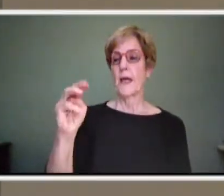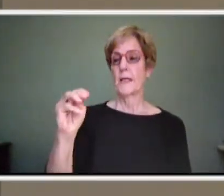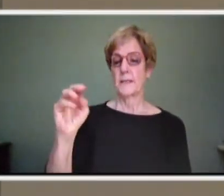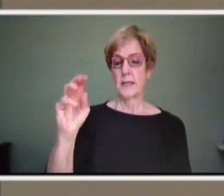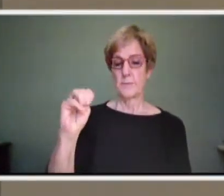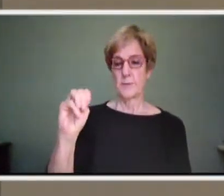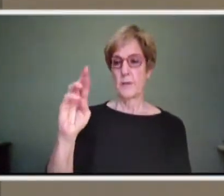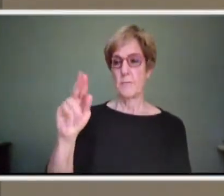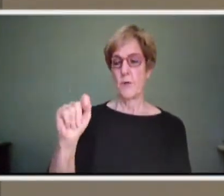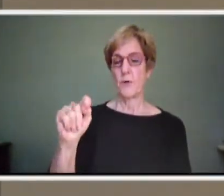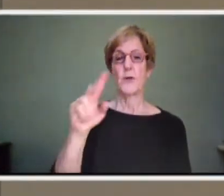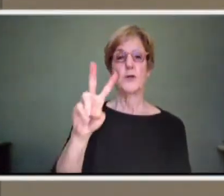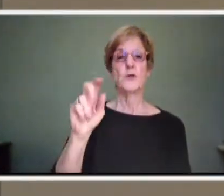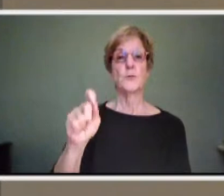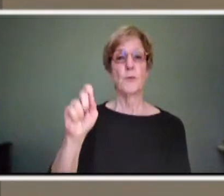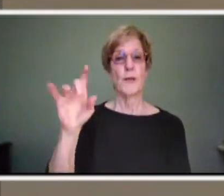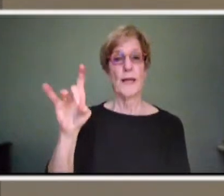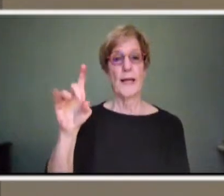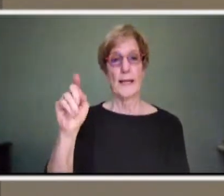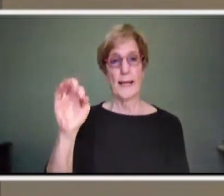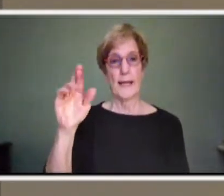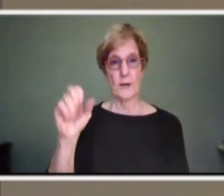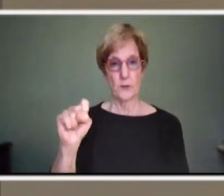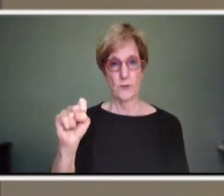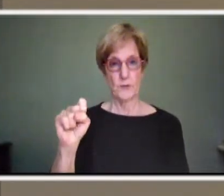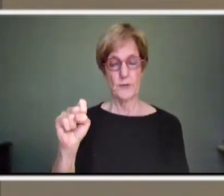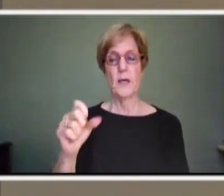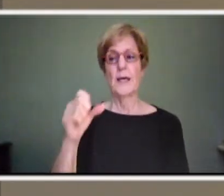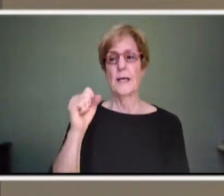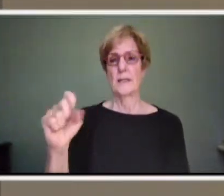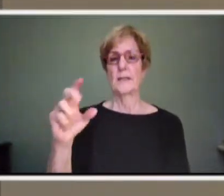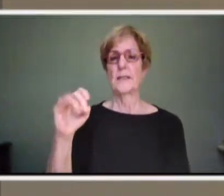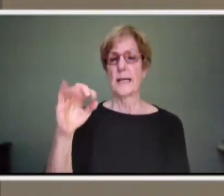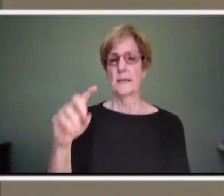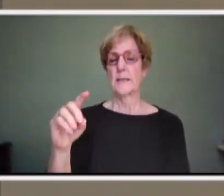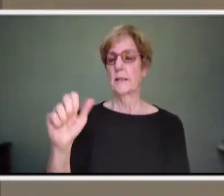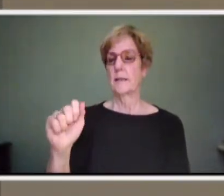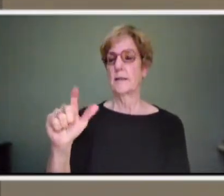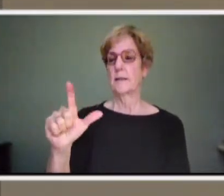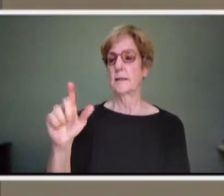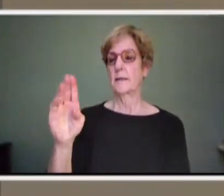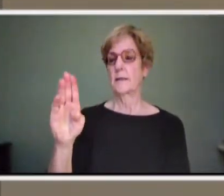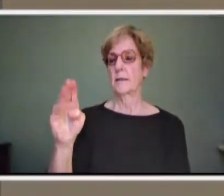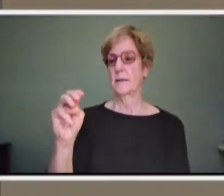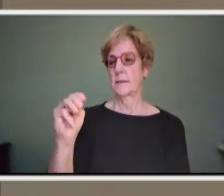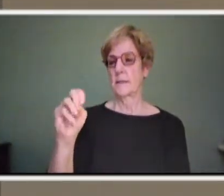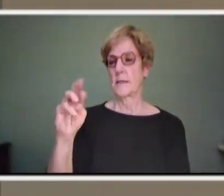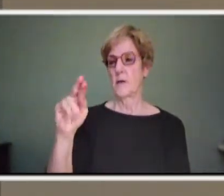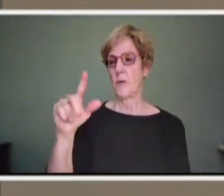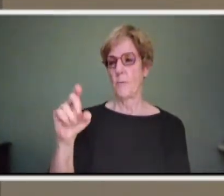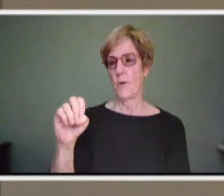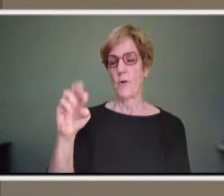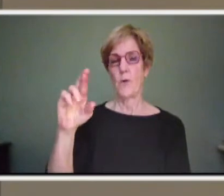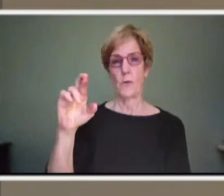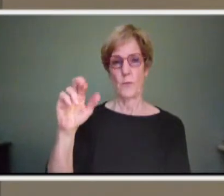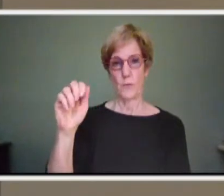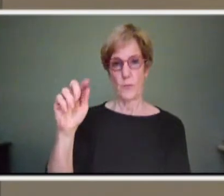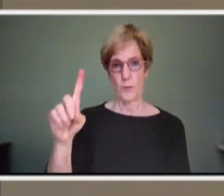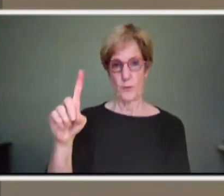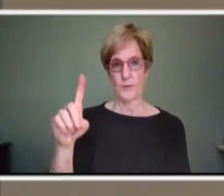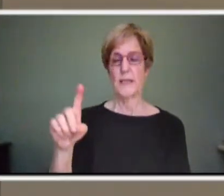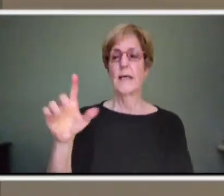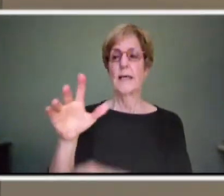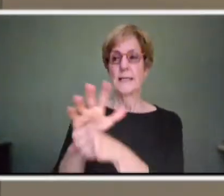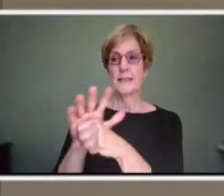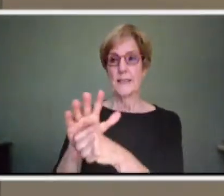approximately 2.8 acres located on the south side of Albemarle Road and the west side of Redmond Road in Council District 5,